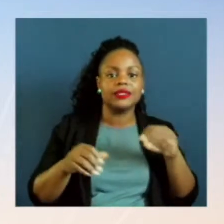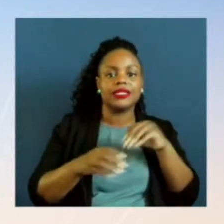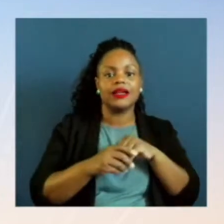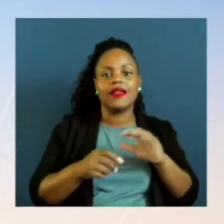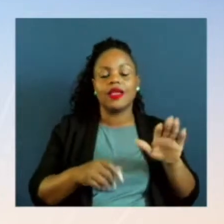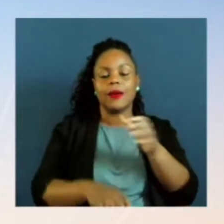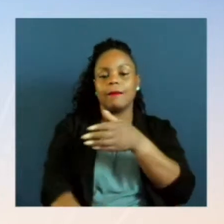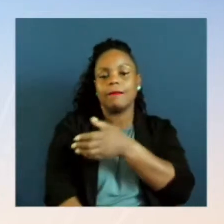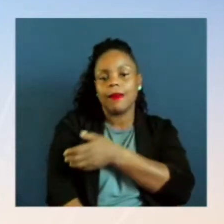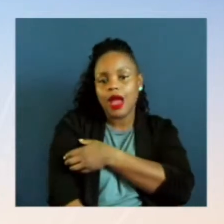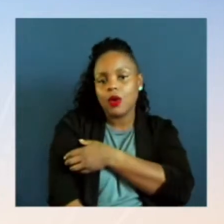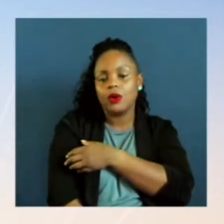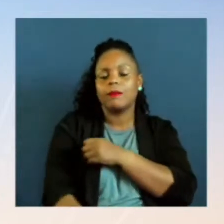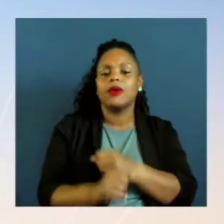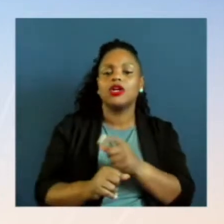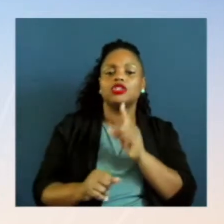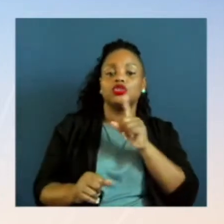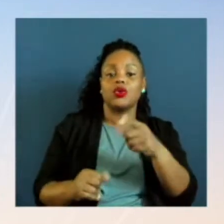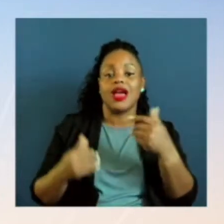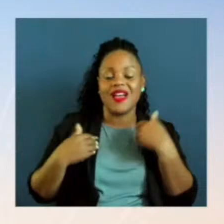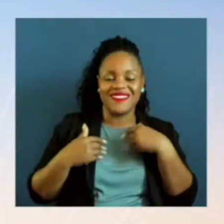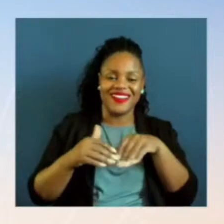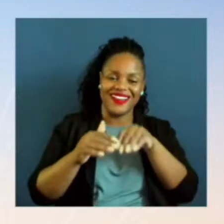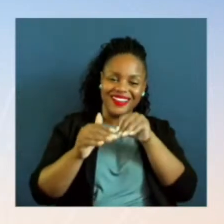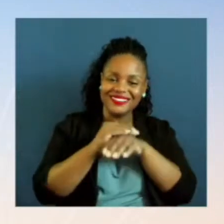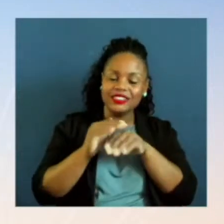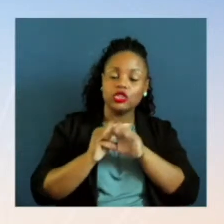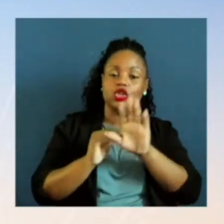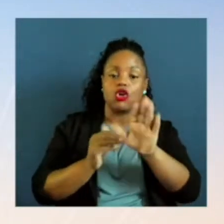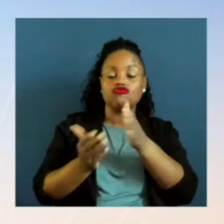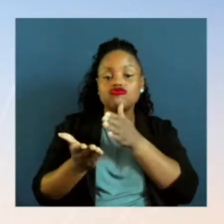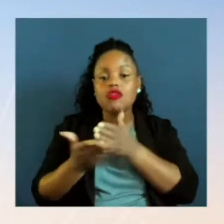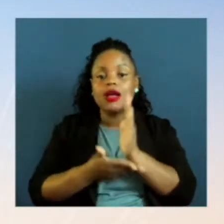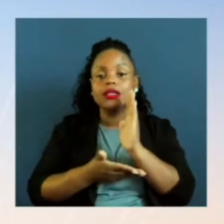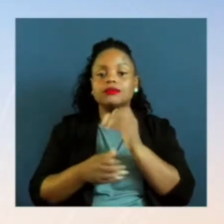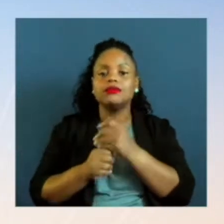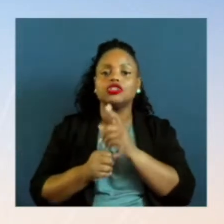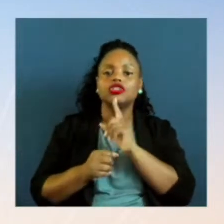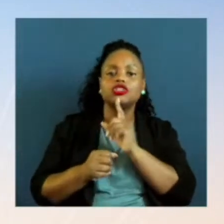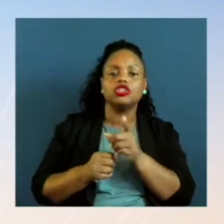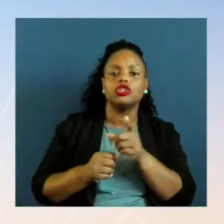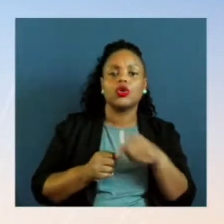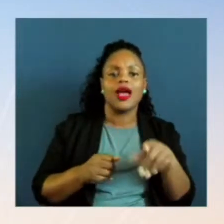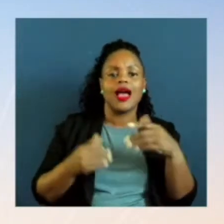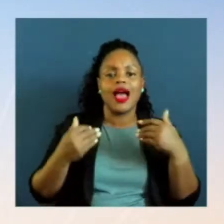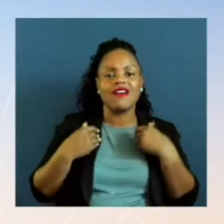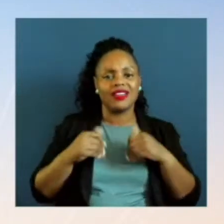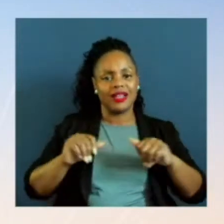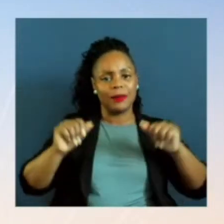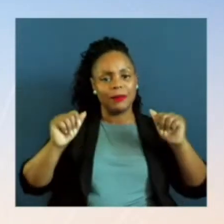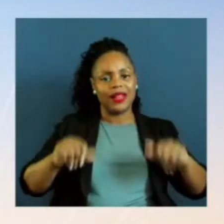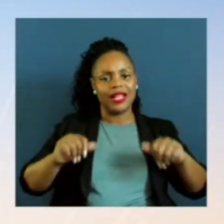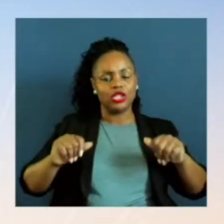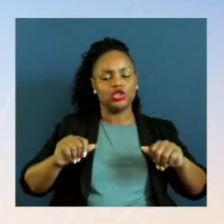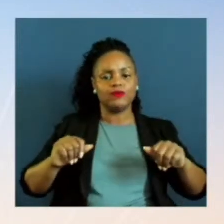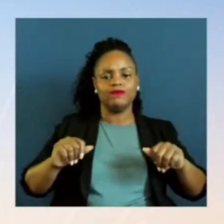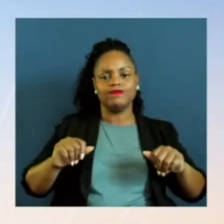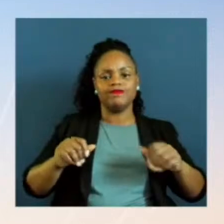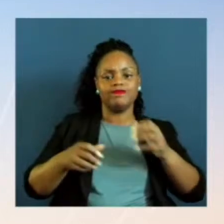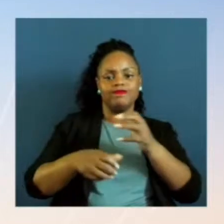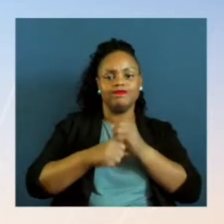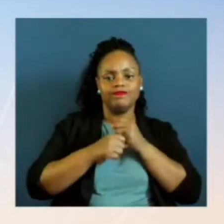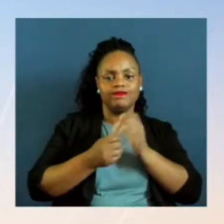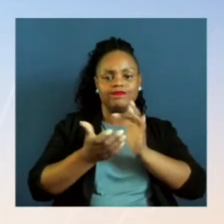access, to ensure that you can have the ability to seek medical care in the way that every woman should have the right to